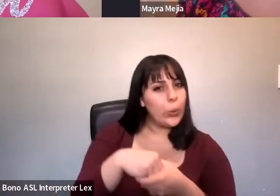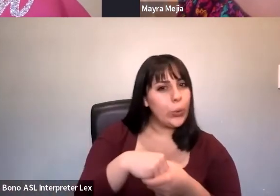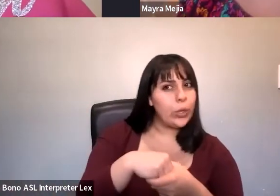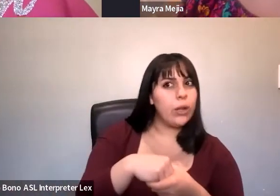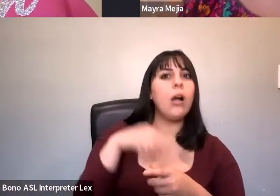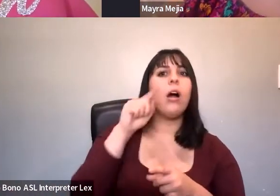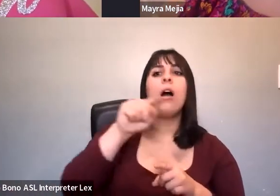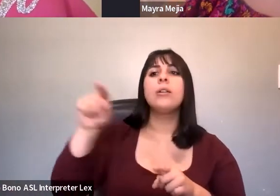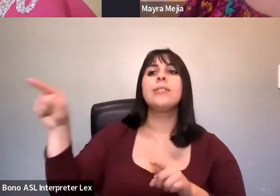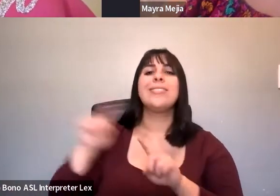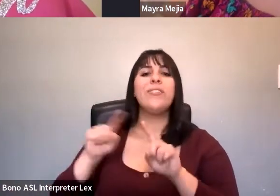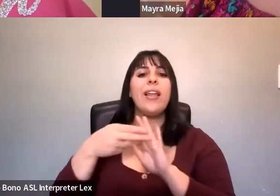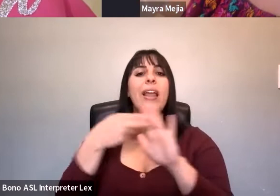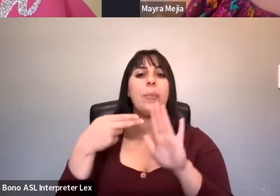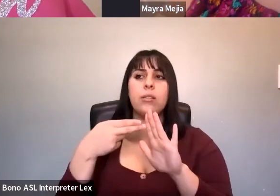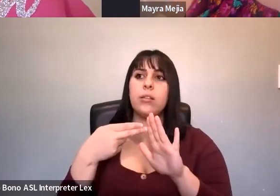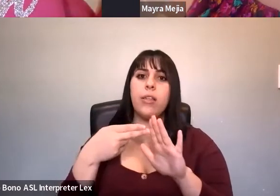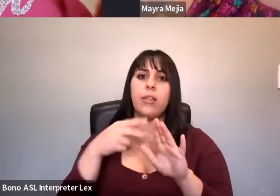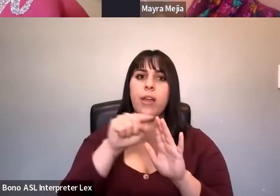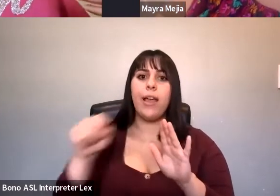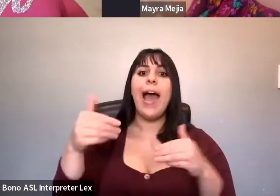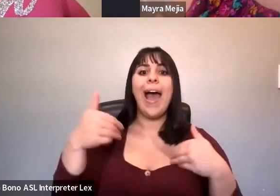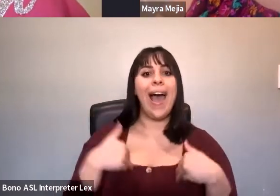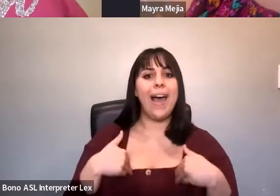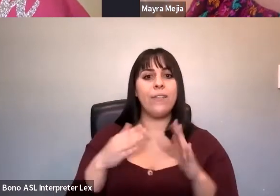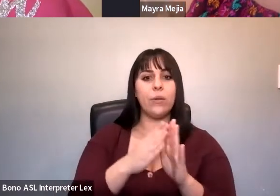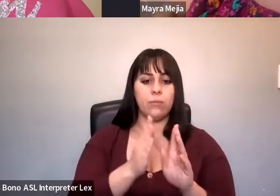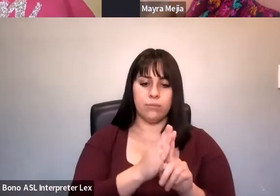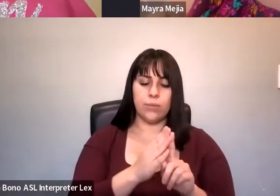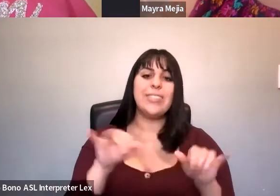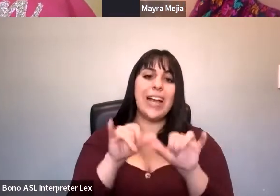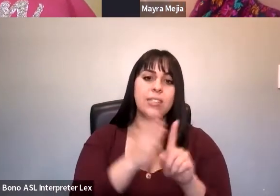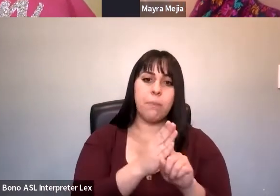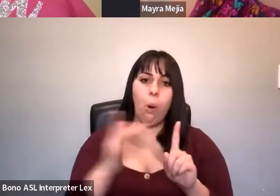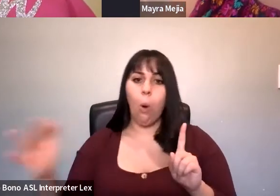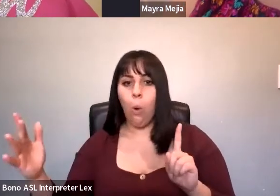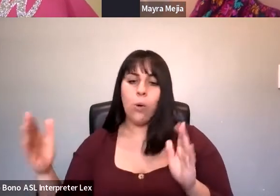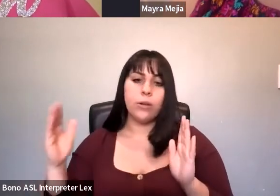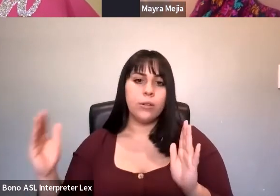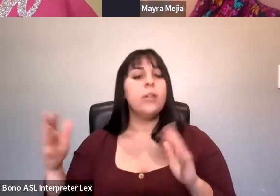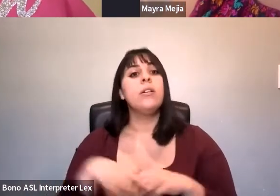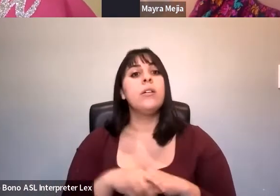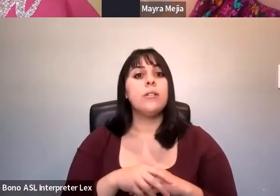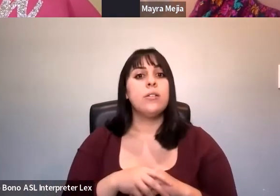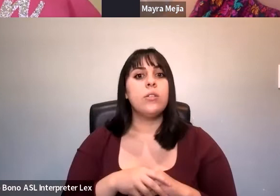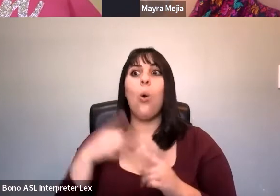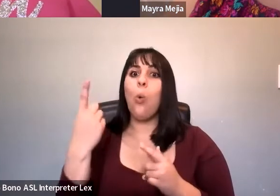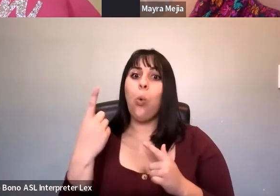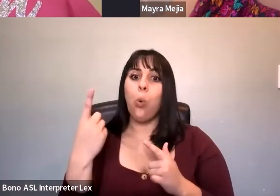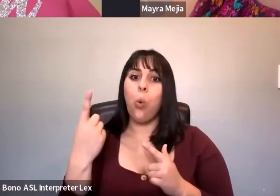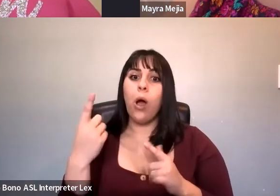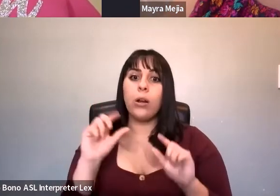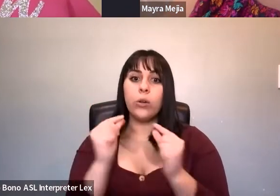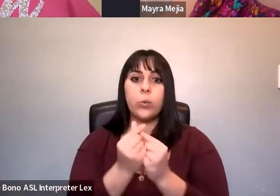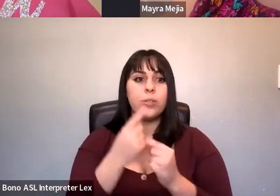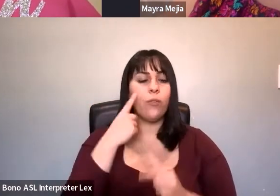sizes. And so I was going to mention Birdie because one of my favorite articles that you've written is for Birdie. And it was